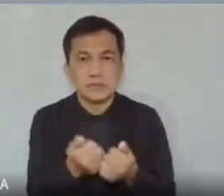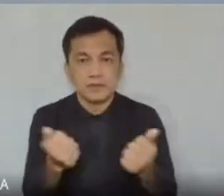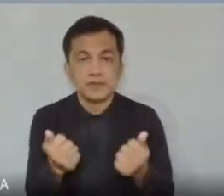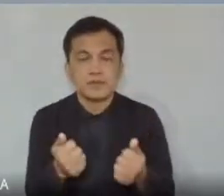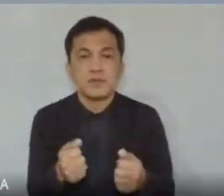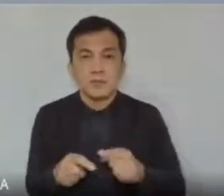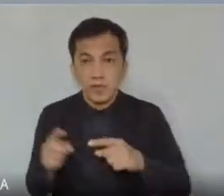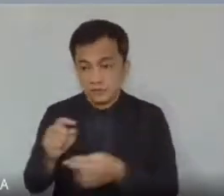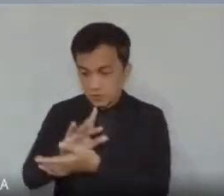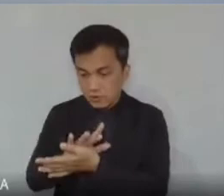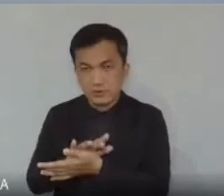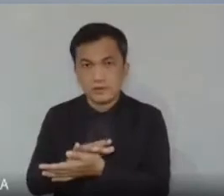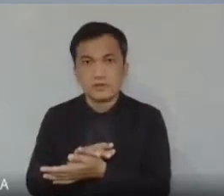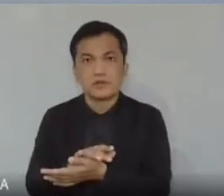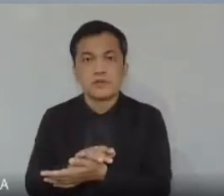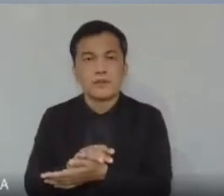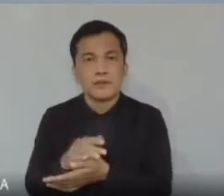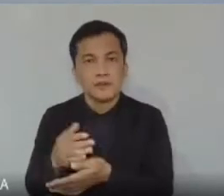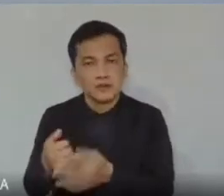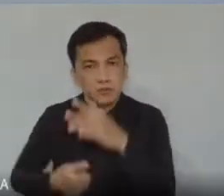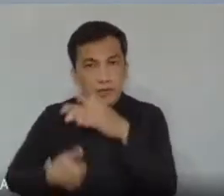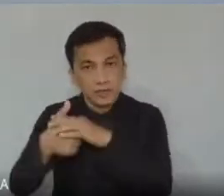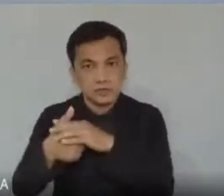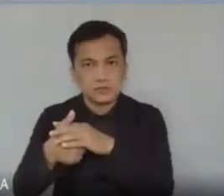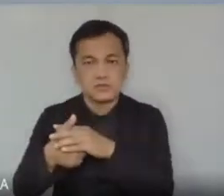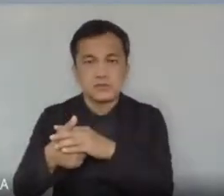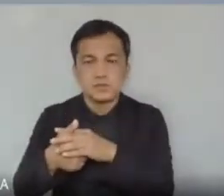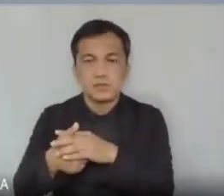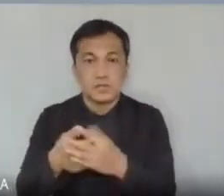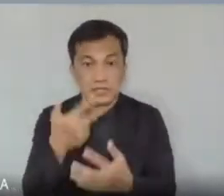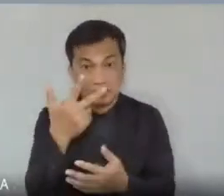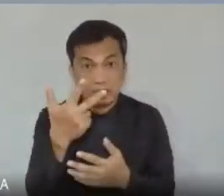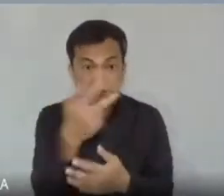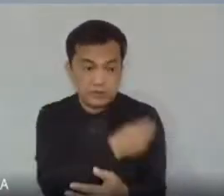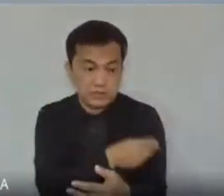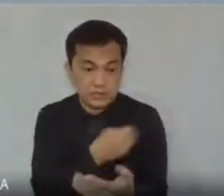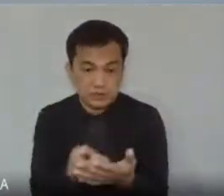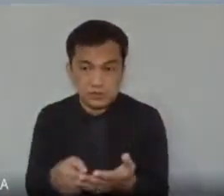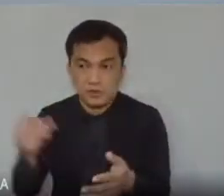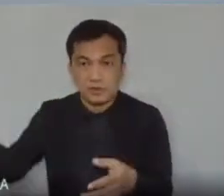COVID facility. Why? Because our OPDs have been closed, medical clinics have